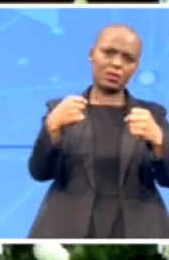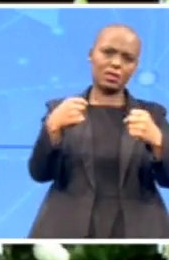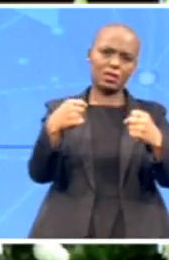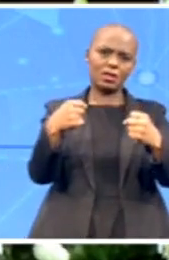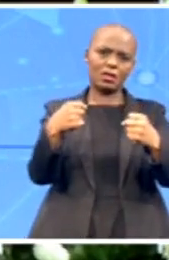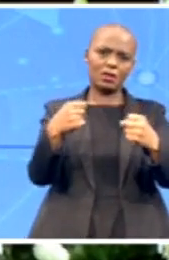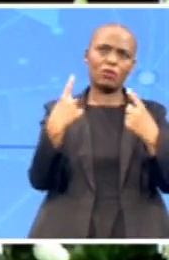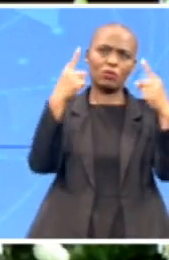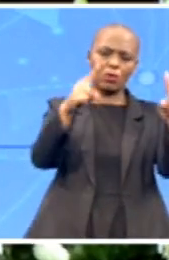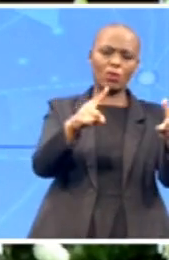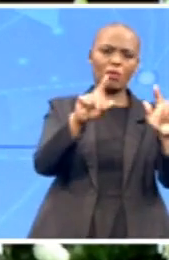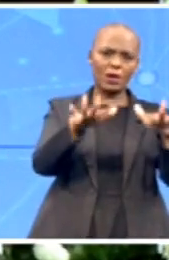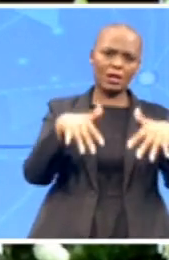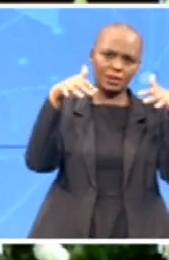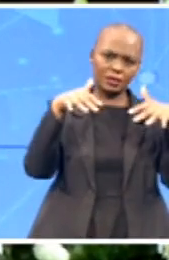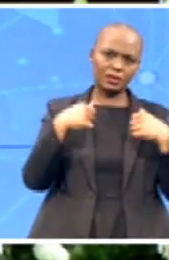There was a man